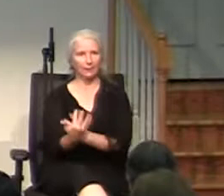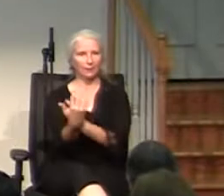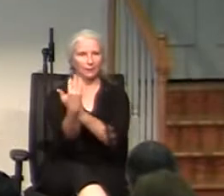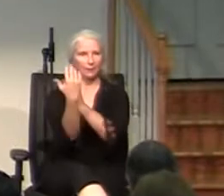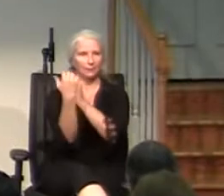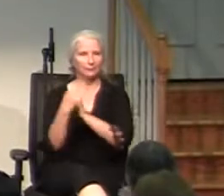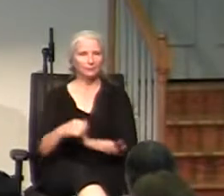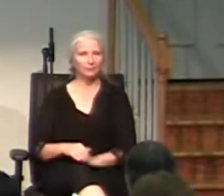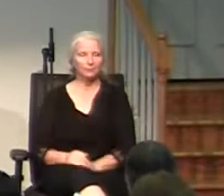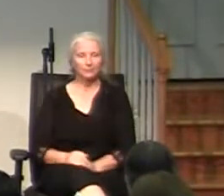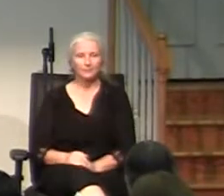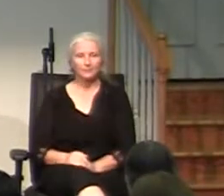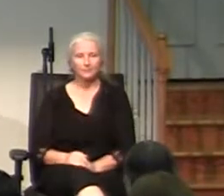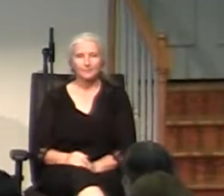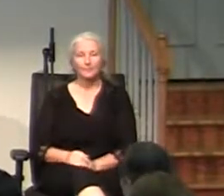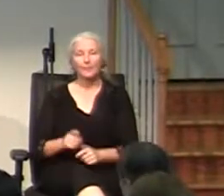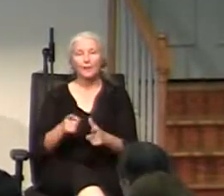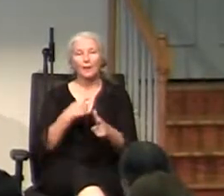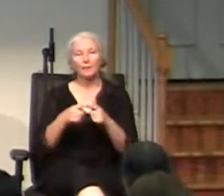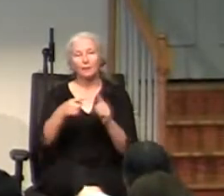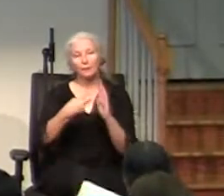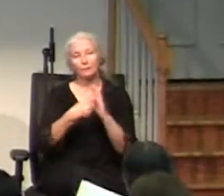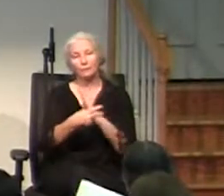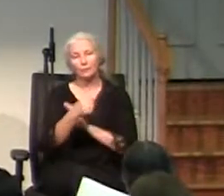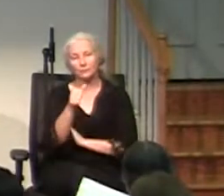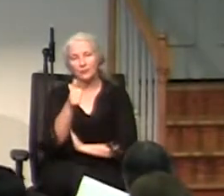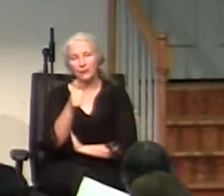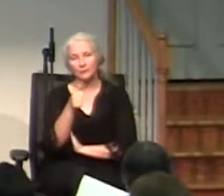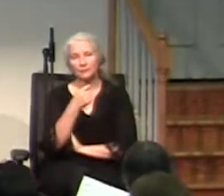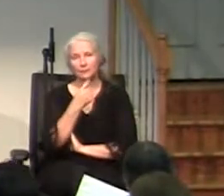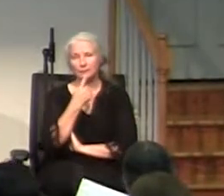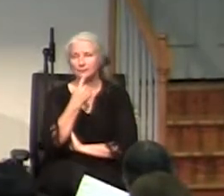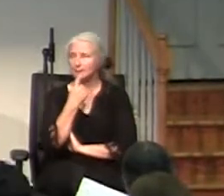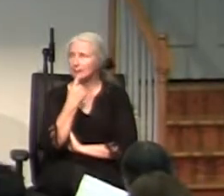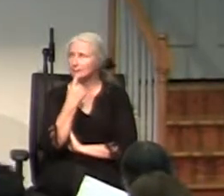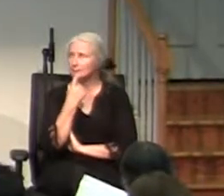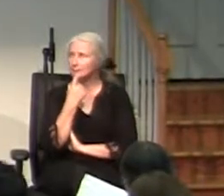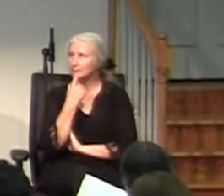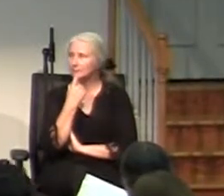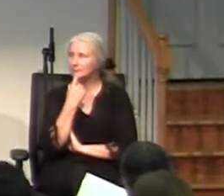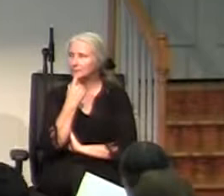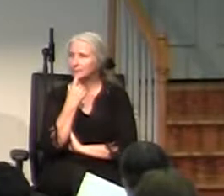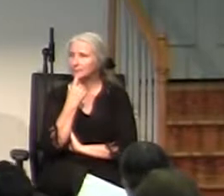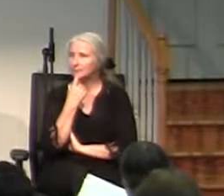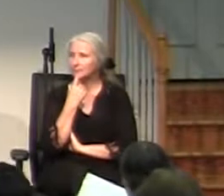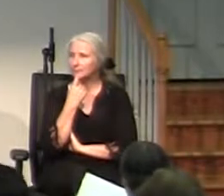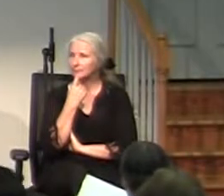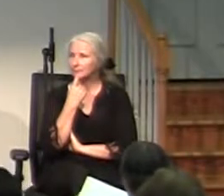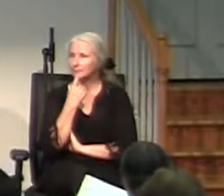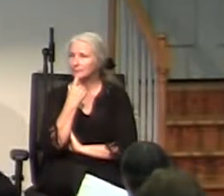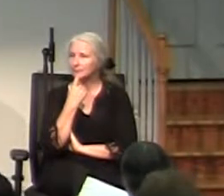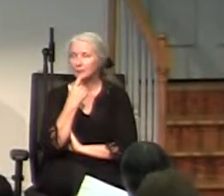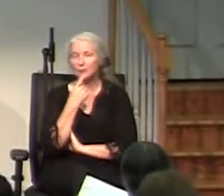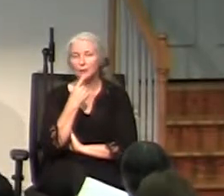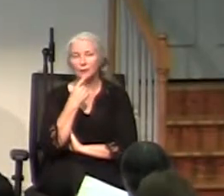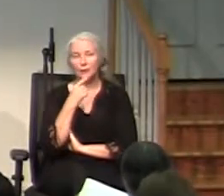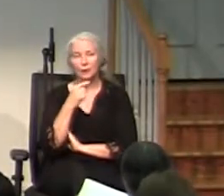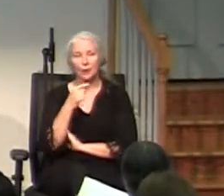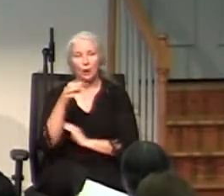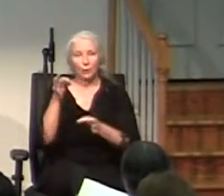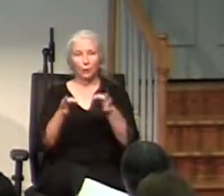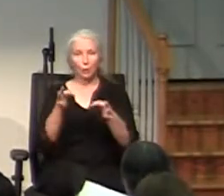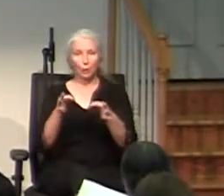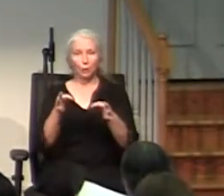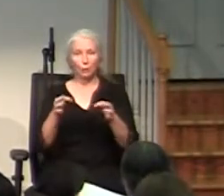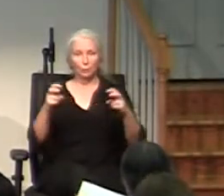throne. But then in verse 10, it says, I read part of verse 10. The last part of verse 10, it says, the court was